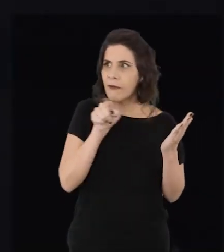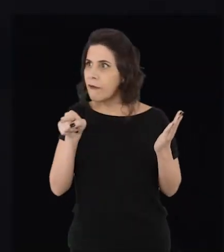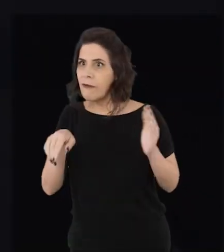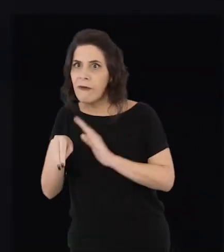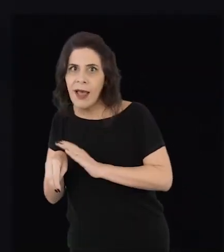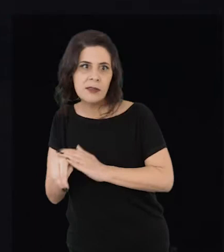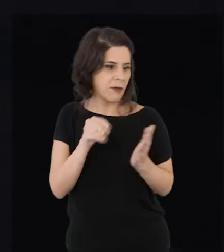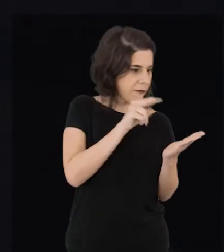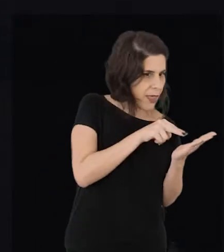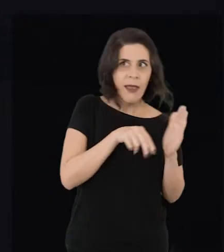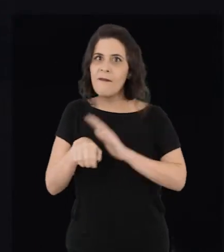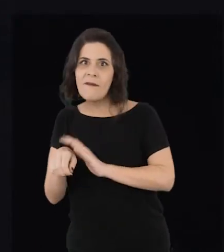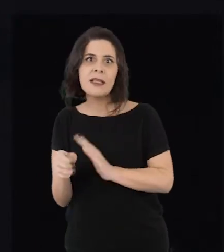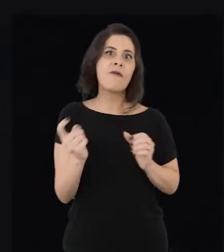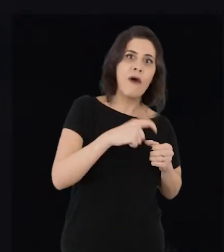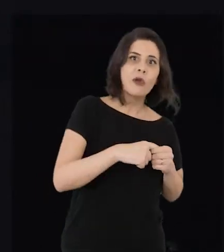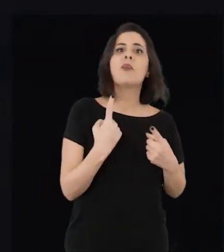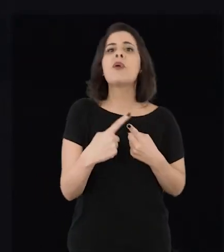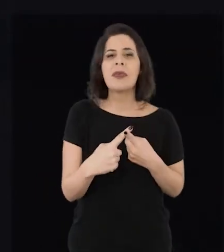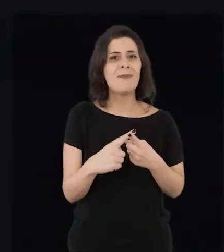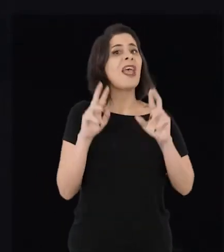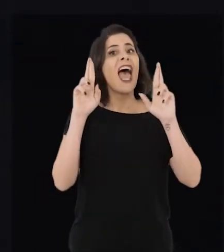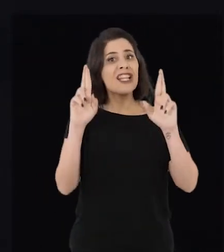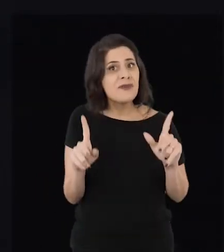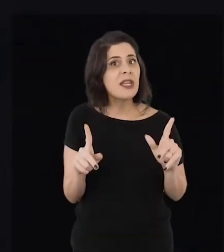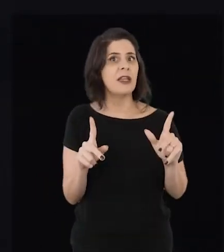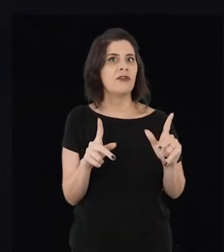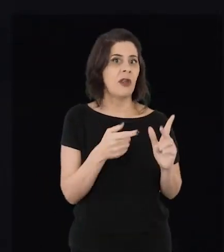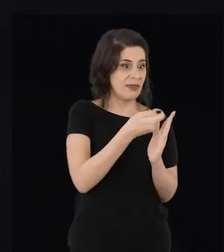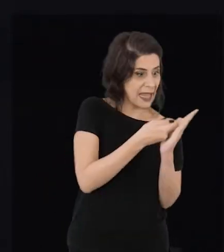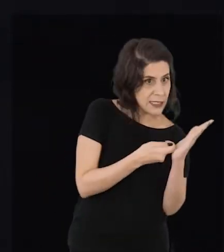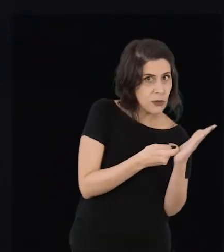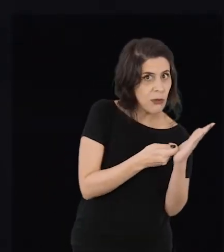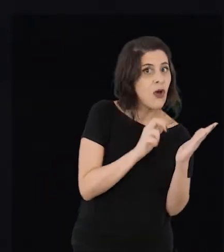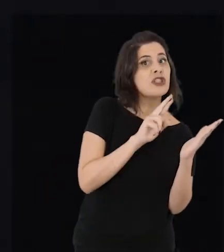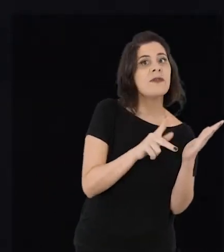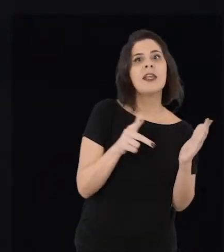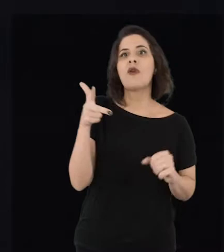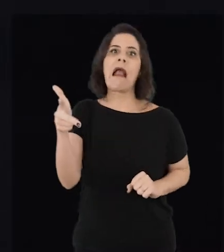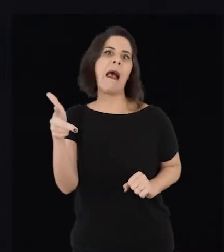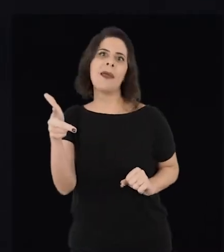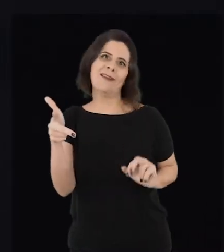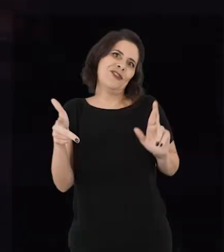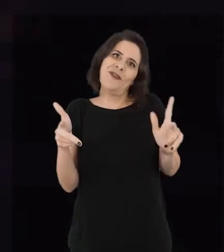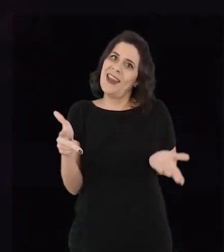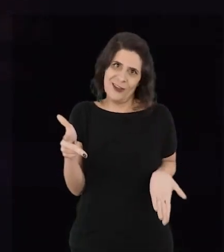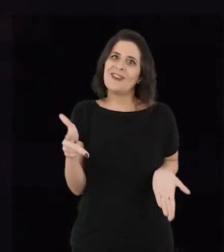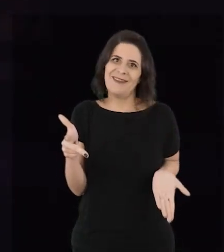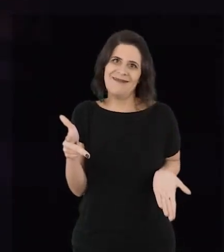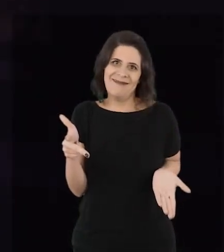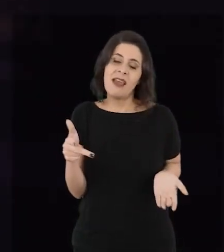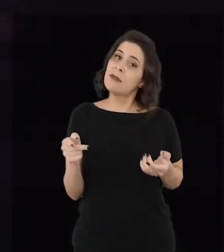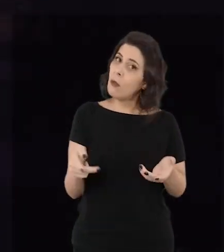different things is because it's different to work with a text than to work with what a camera can do. In